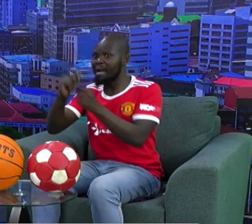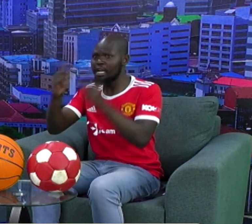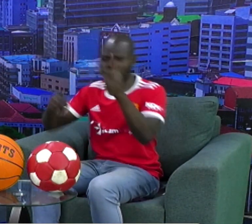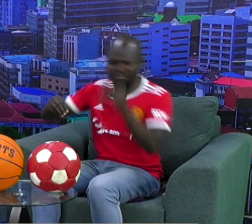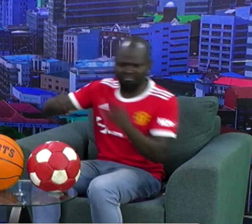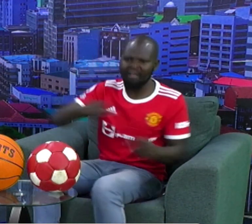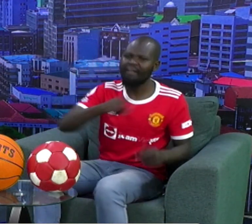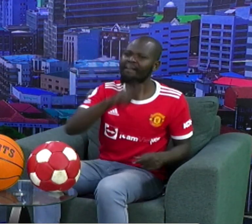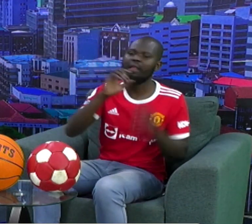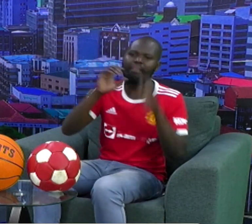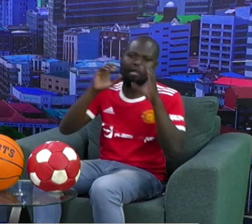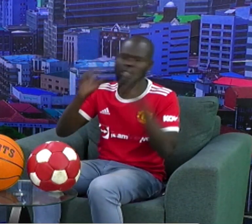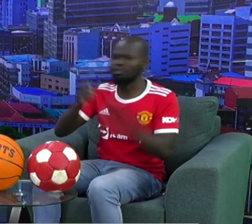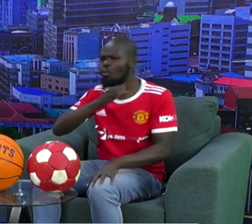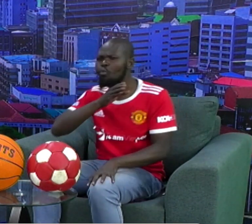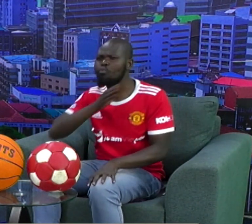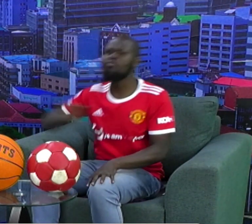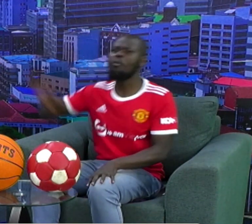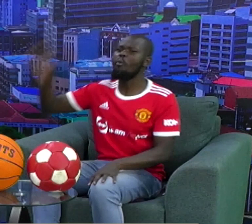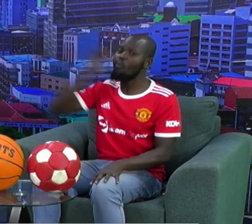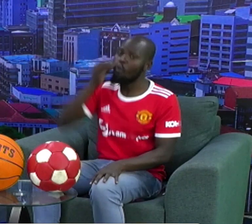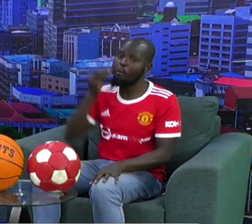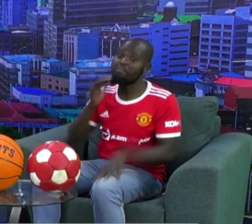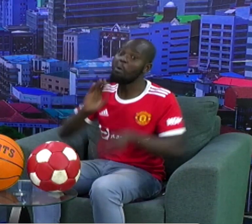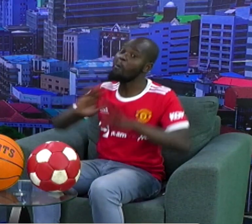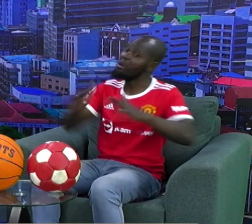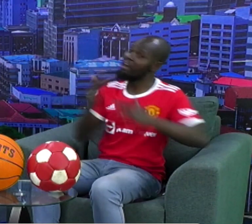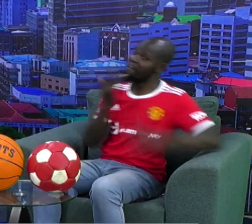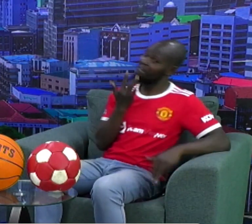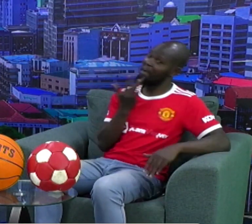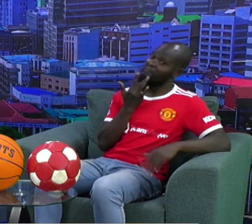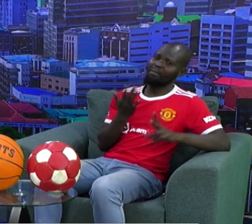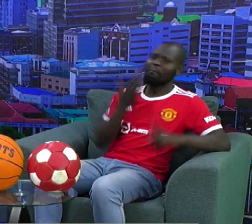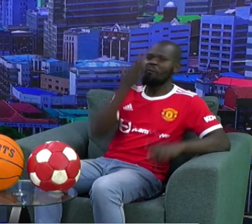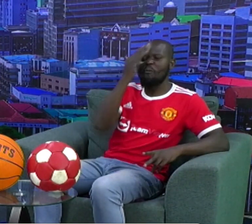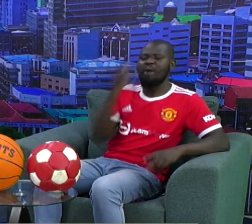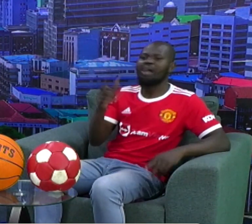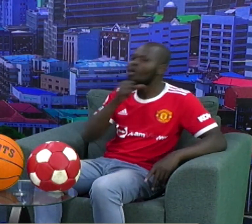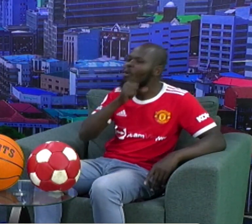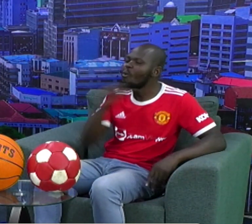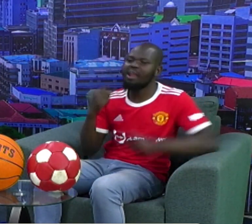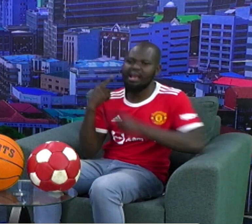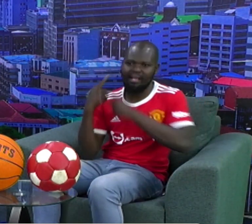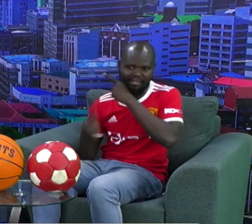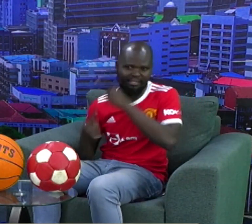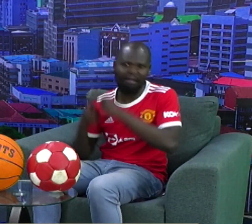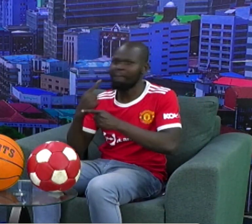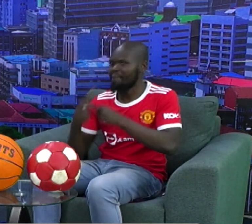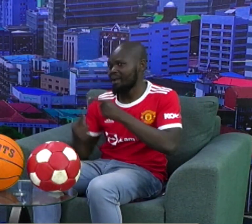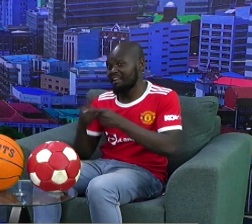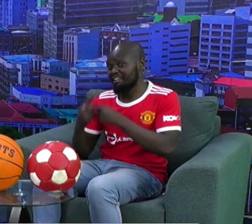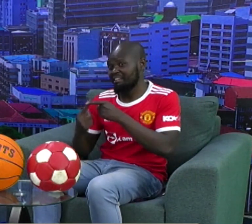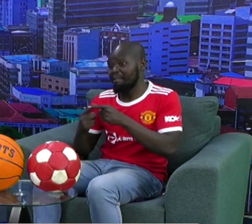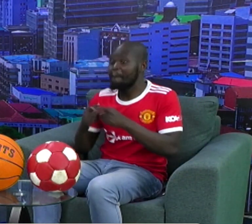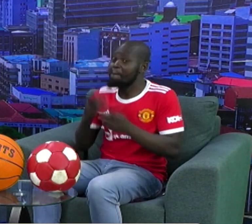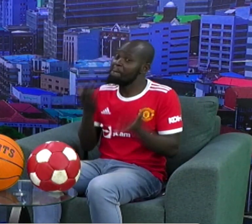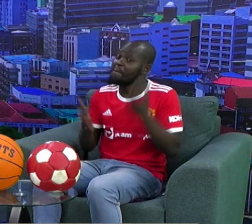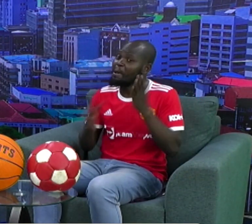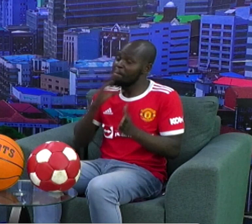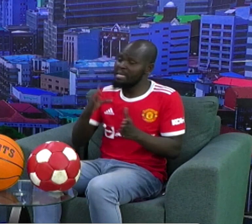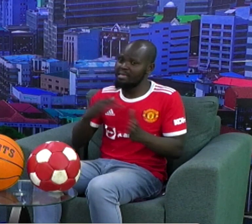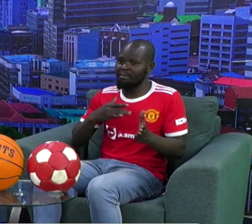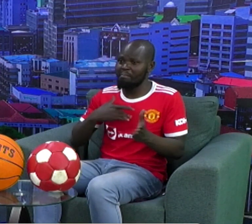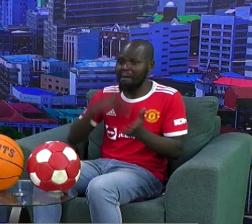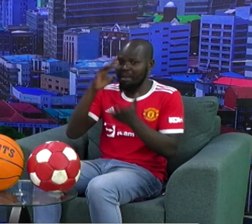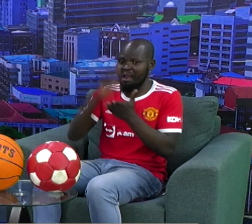if Tusker thrashed Gor Mahia, the coach will be retained. But if Gor Mahia thrashed Tusker,